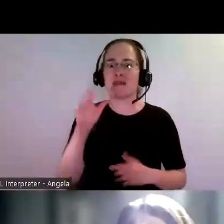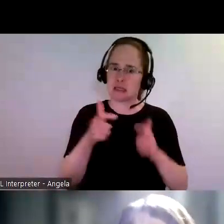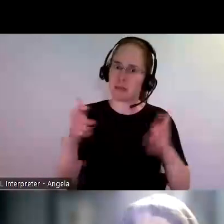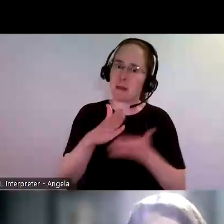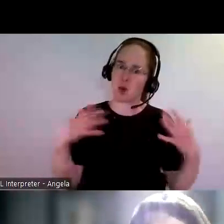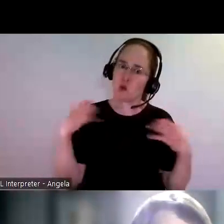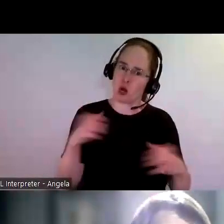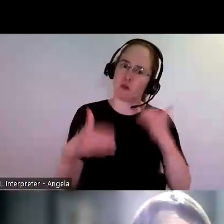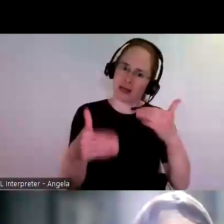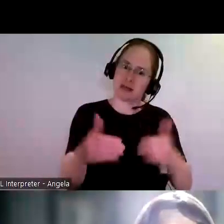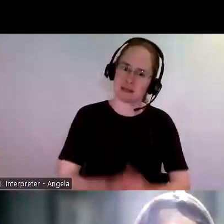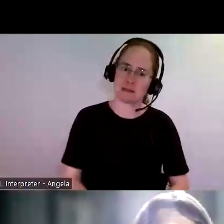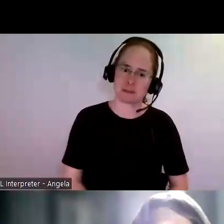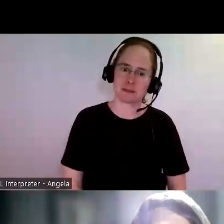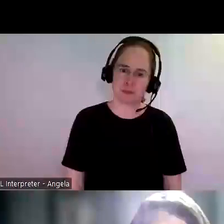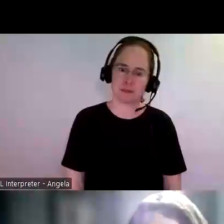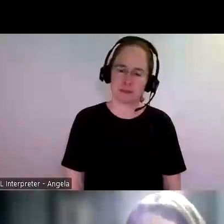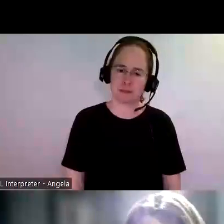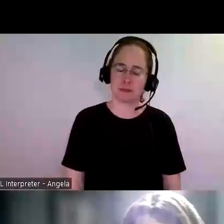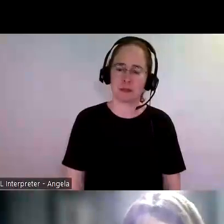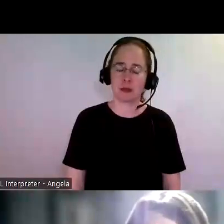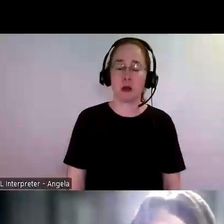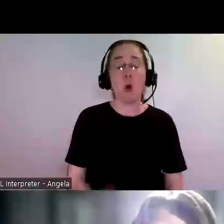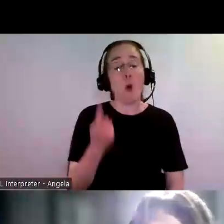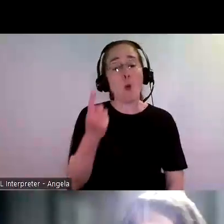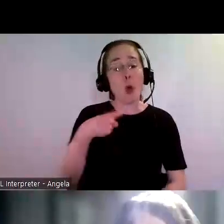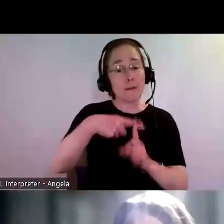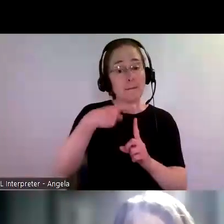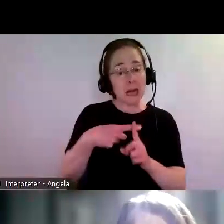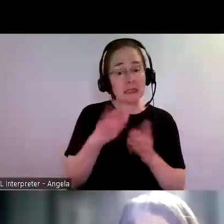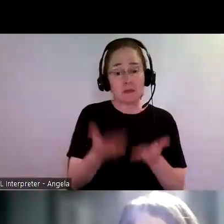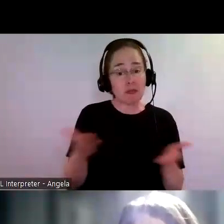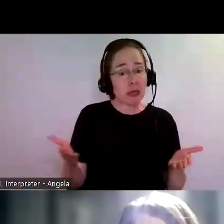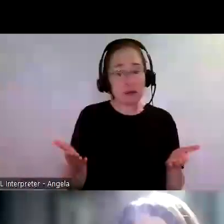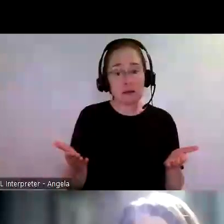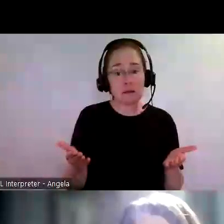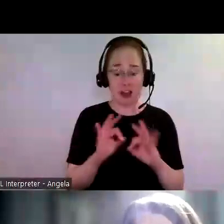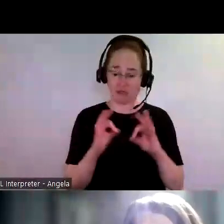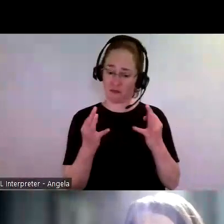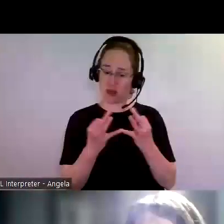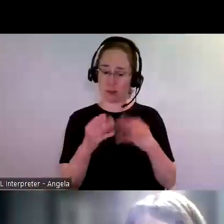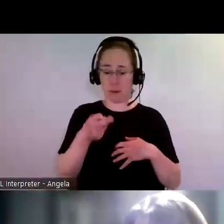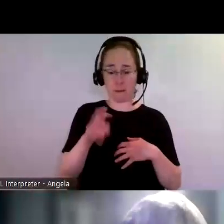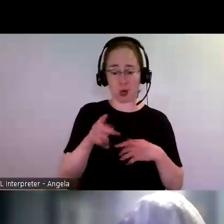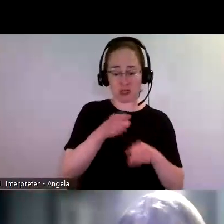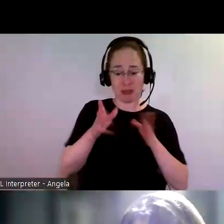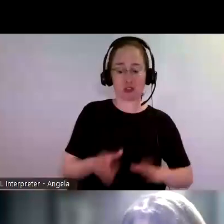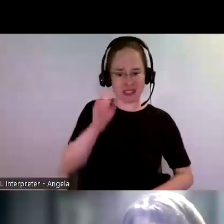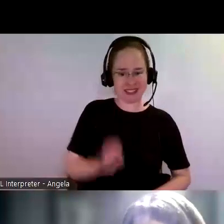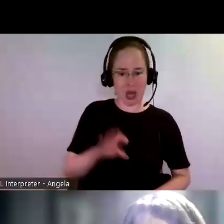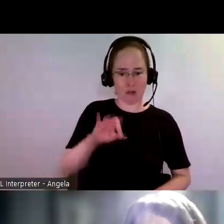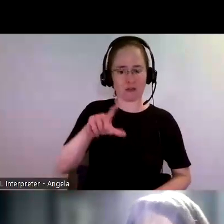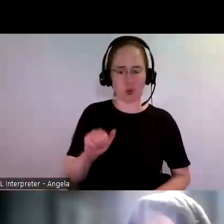recovery process. So one of the positive things with being the family care specialist at South Florida